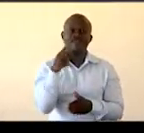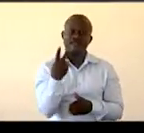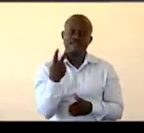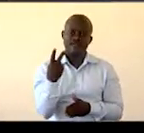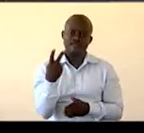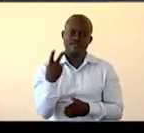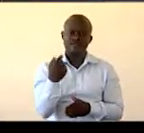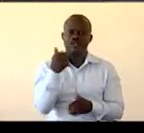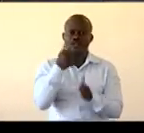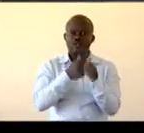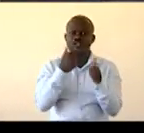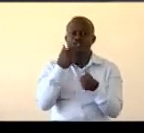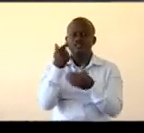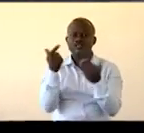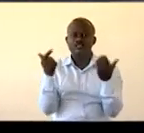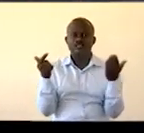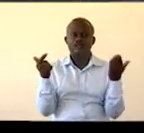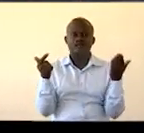is